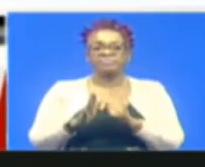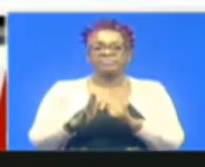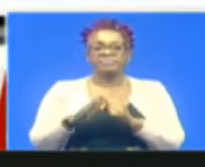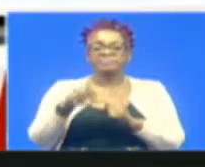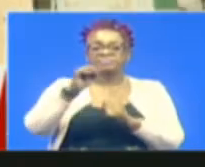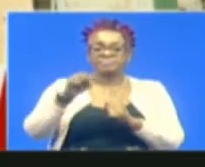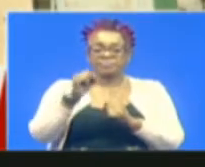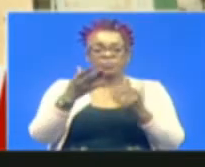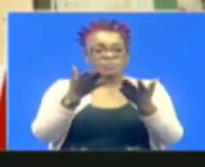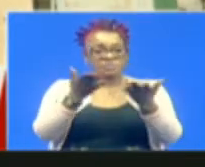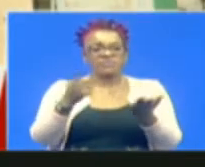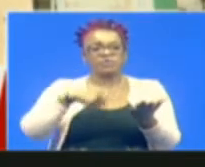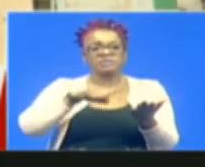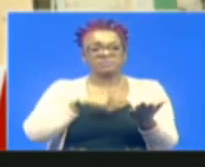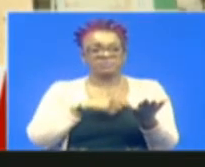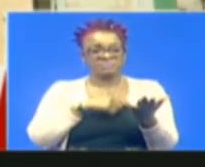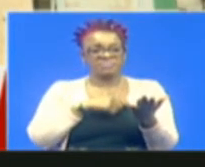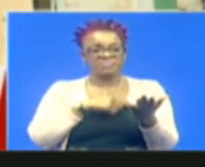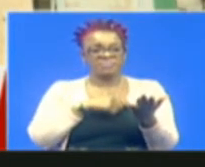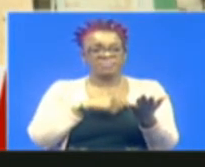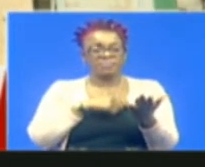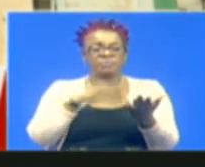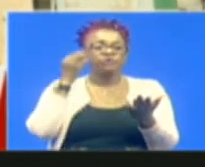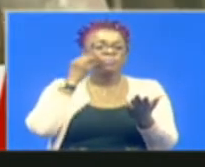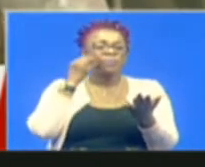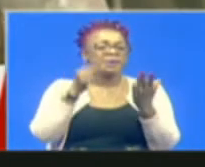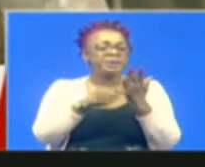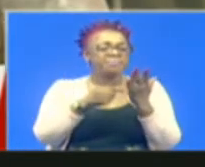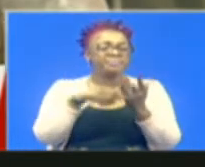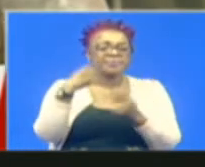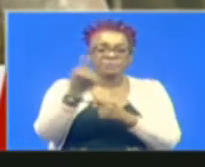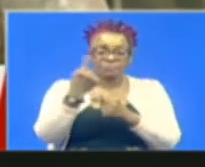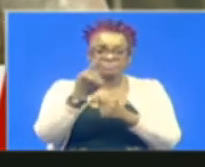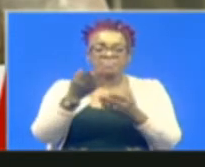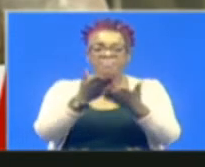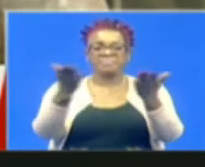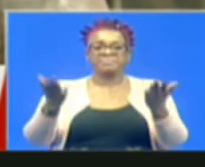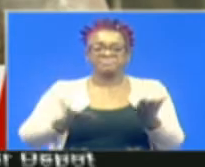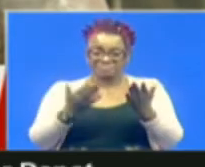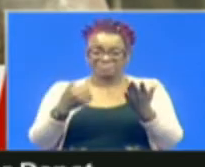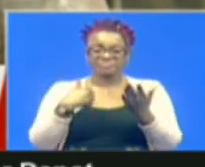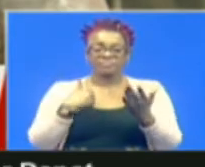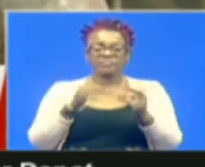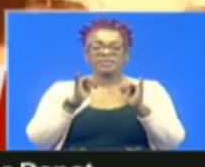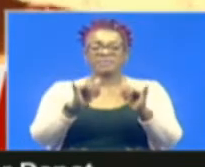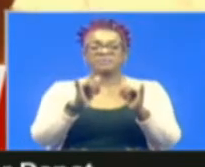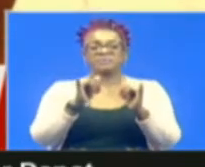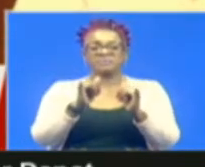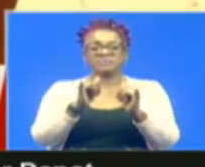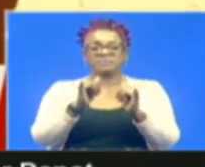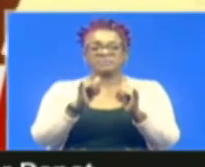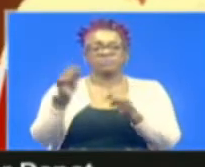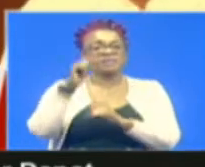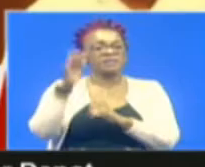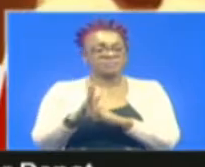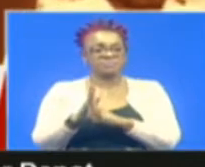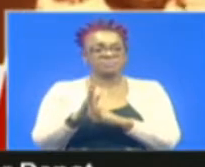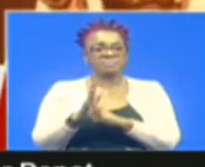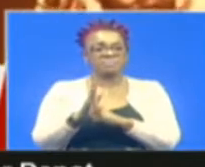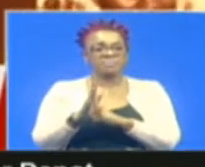for us. Tom Mboya's name alone is a legacy that has remained engraved in the hearts of Kenyans. The then